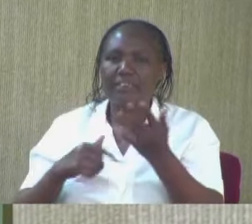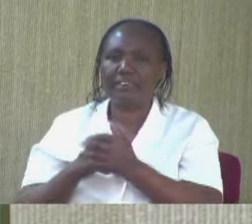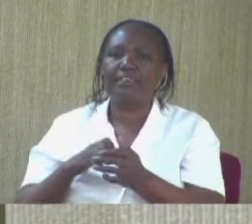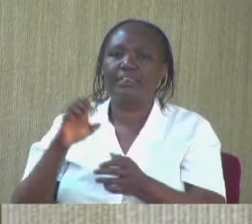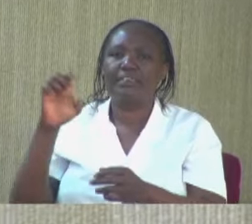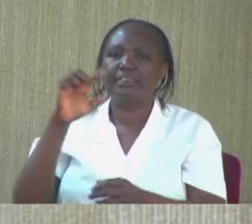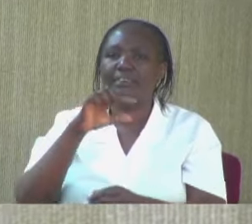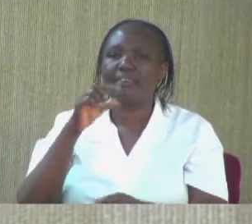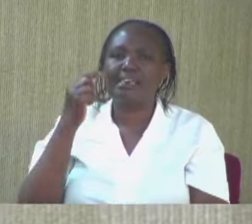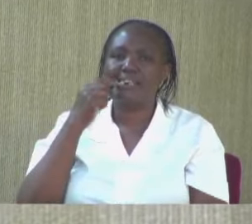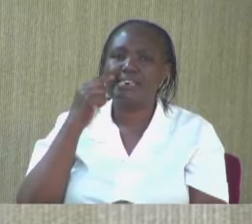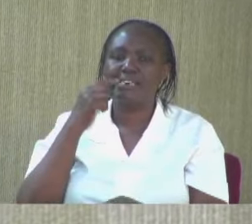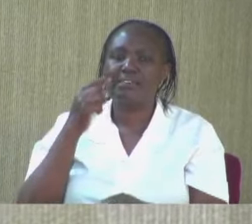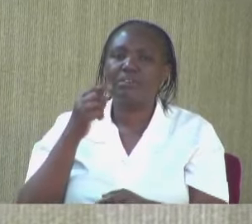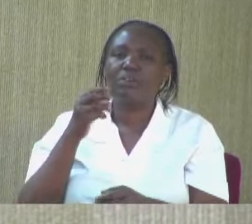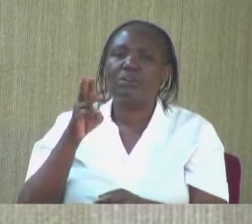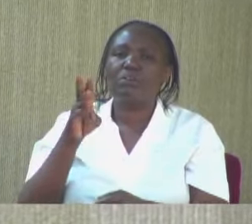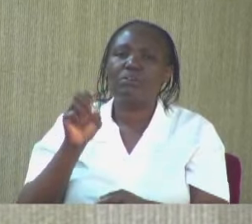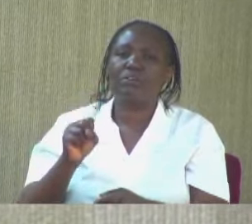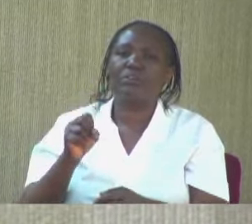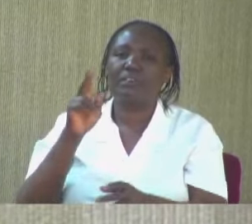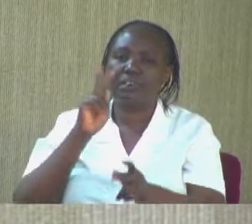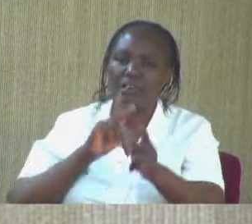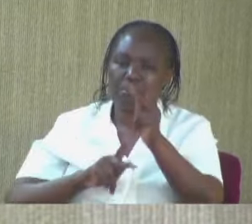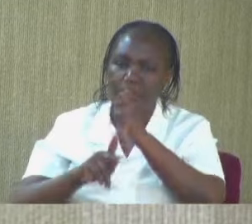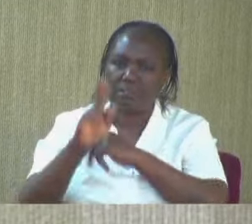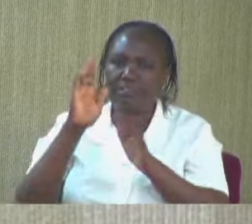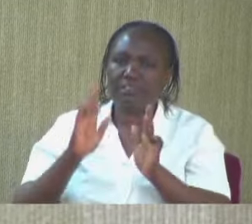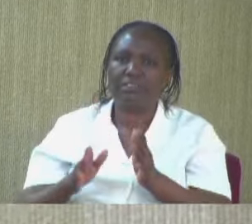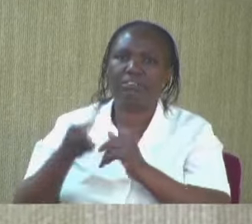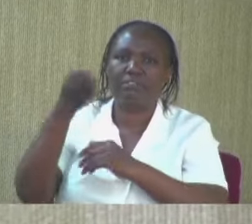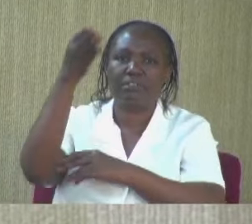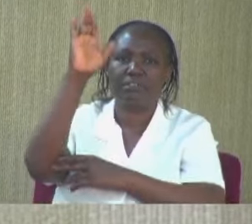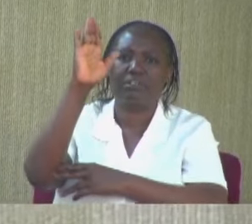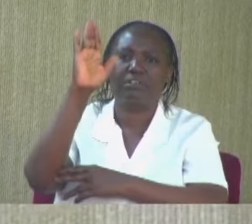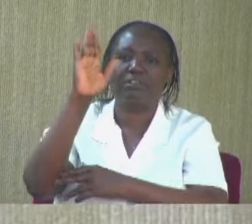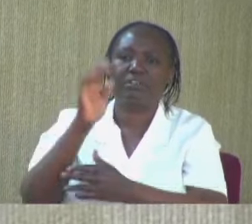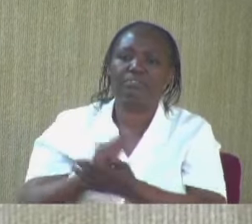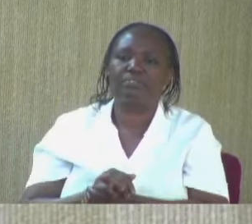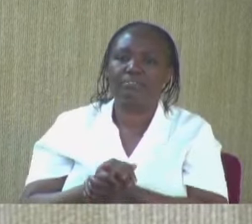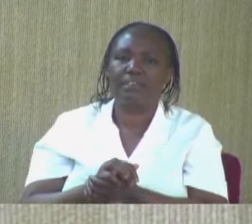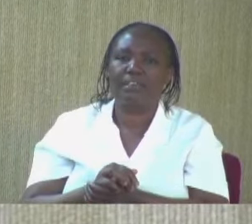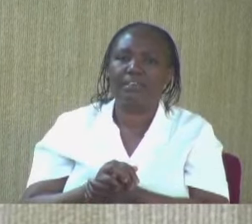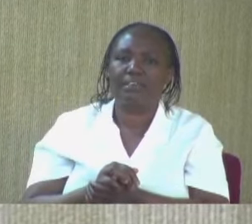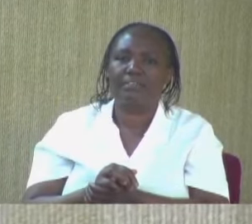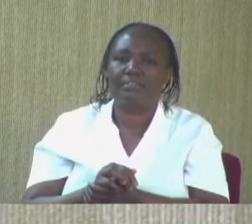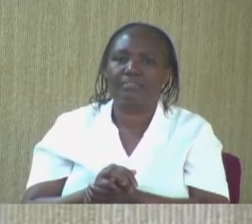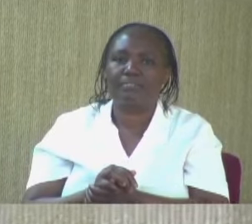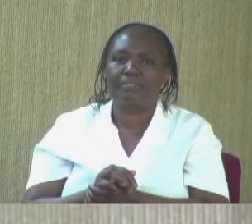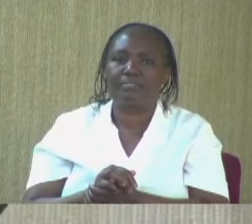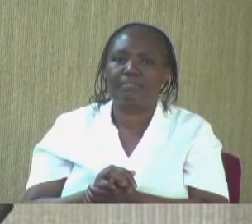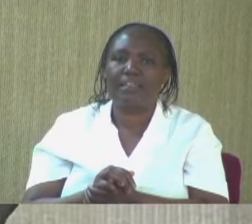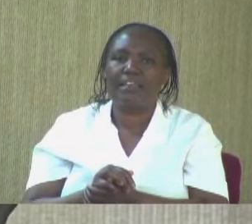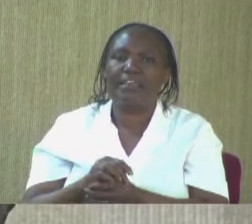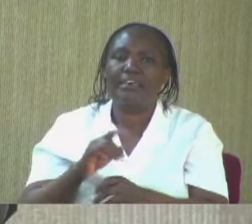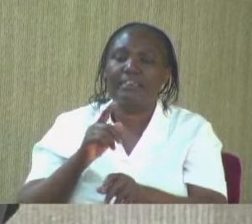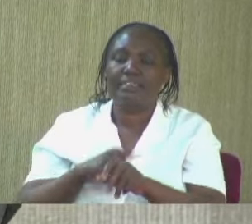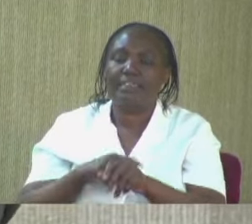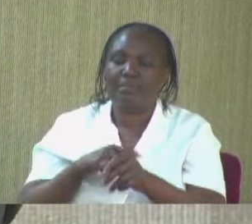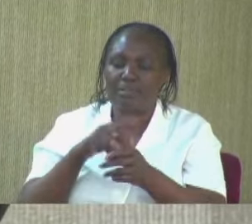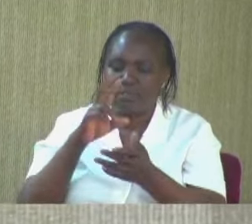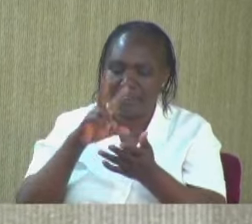of Revelation 12:17. And so we do not have apology now when we quote the writings of Ellen White. Are you with